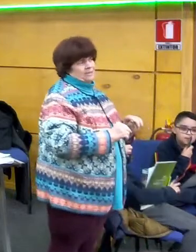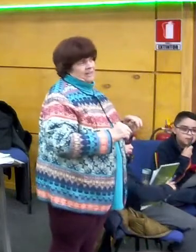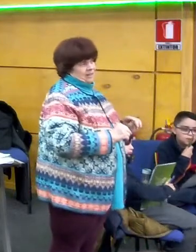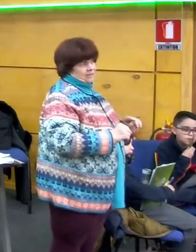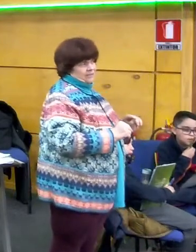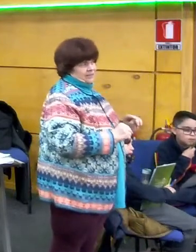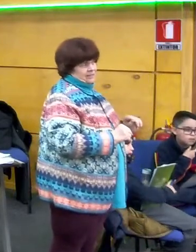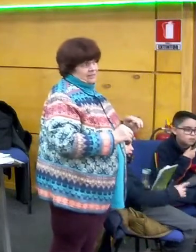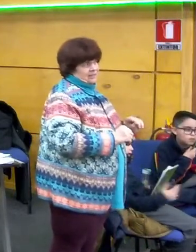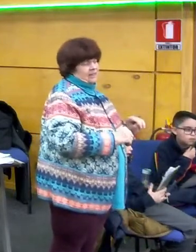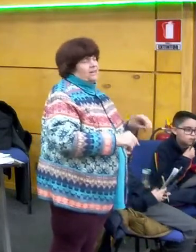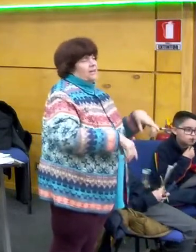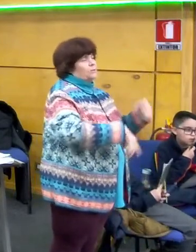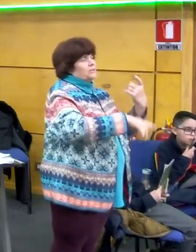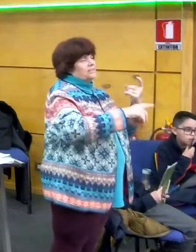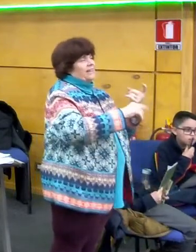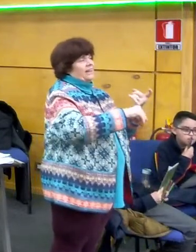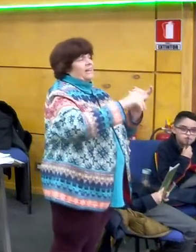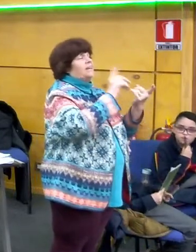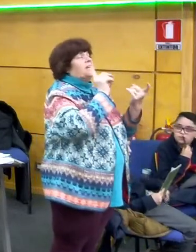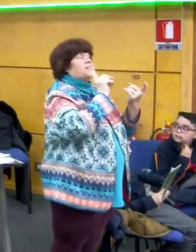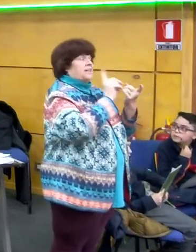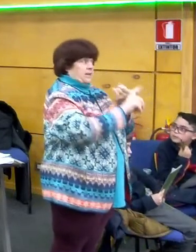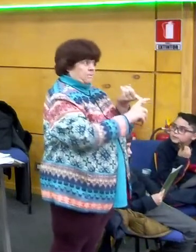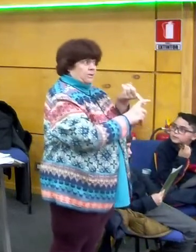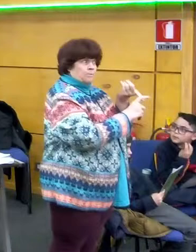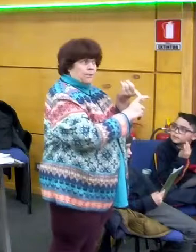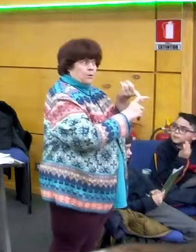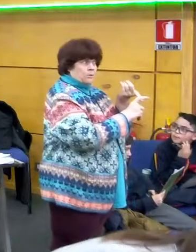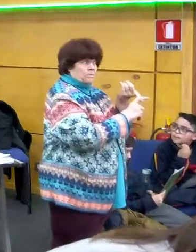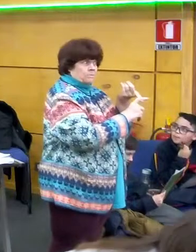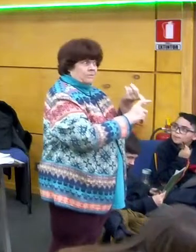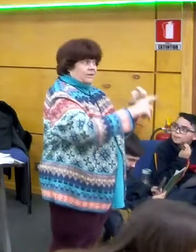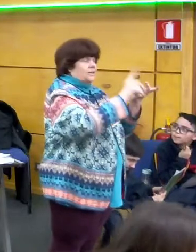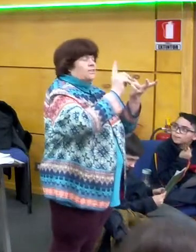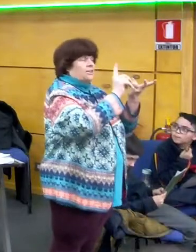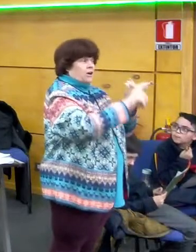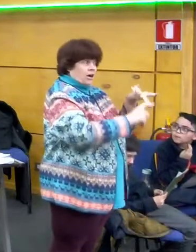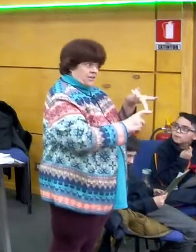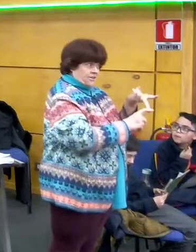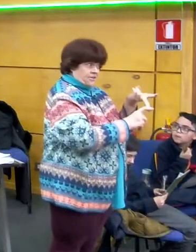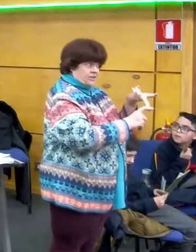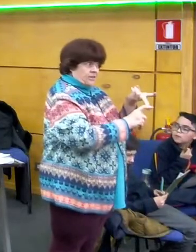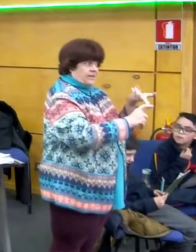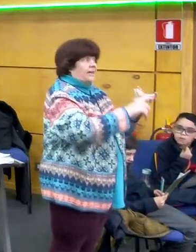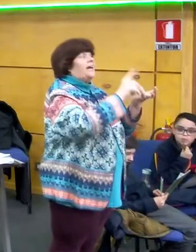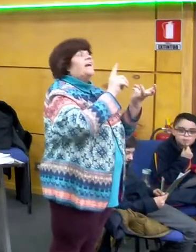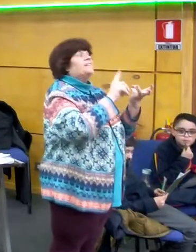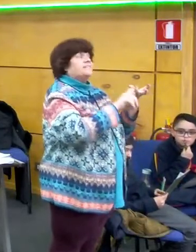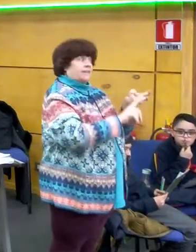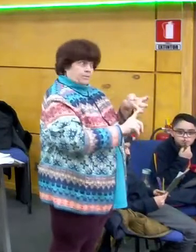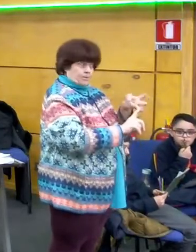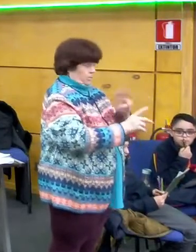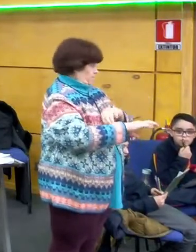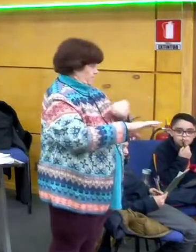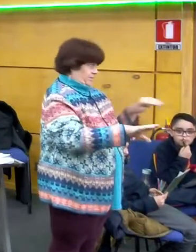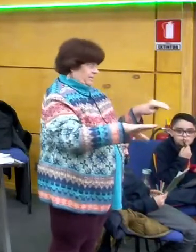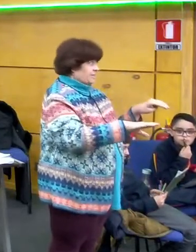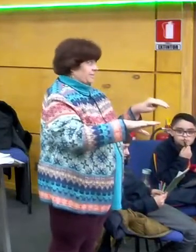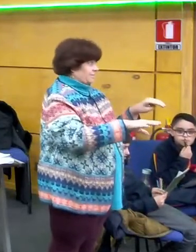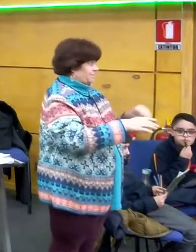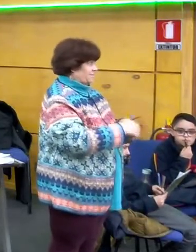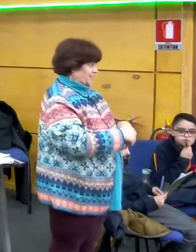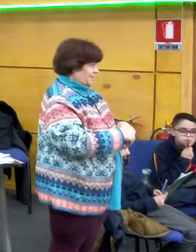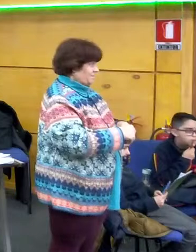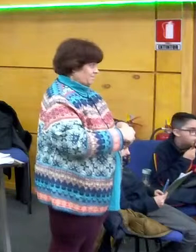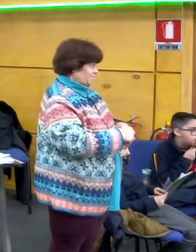introduce themselves, they will say the name of their poem, the author, and say the poem. That's